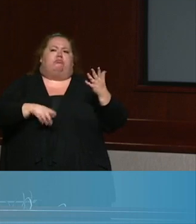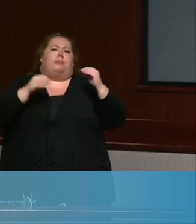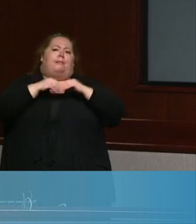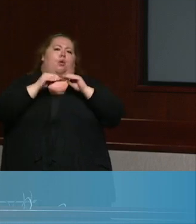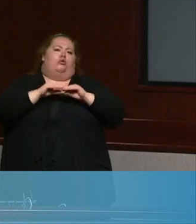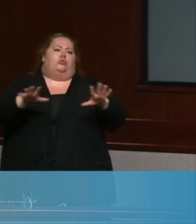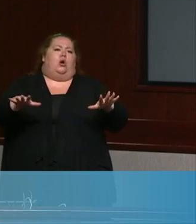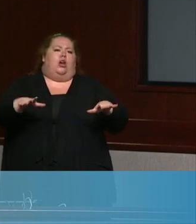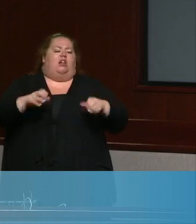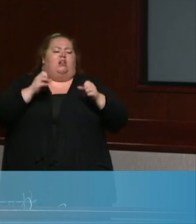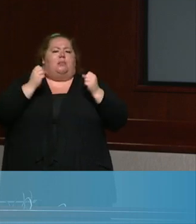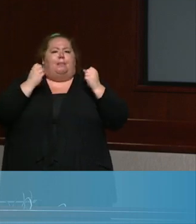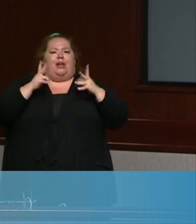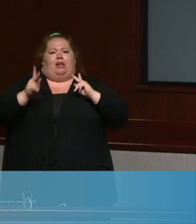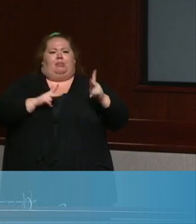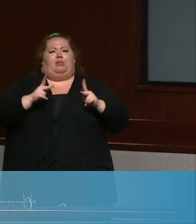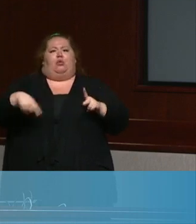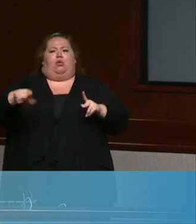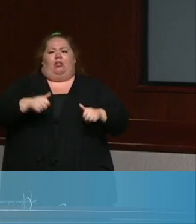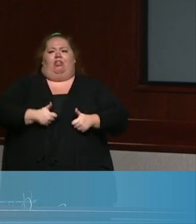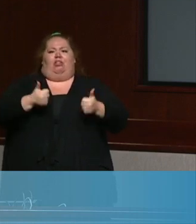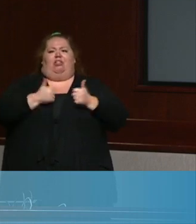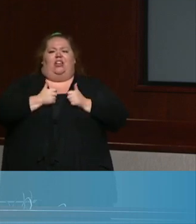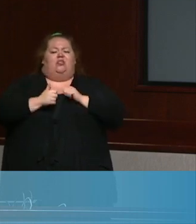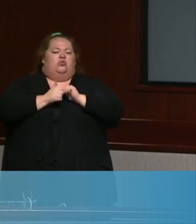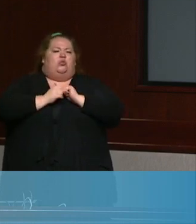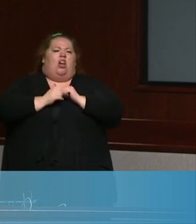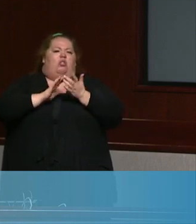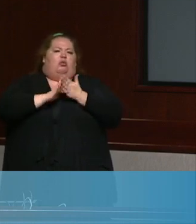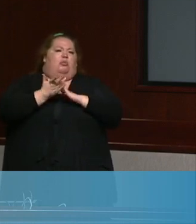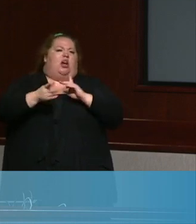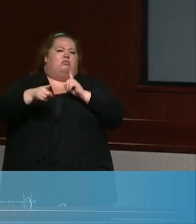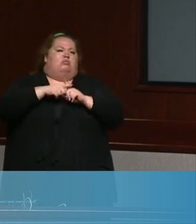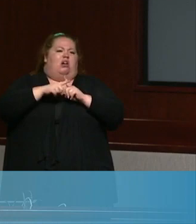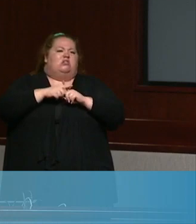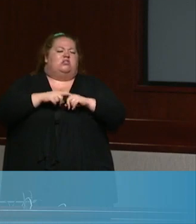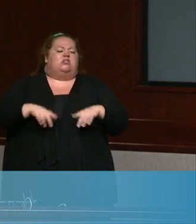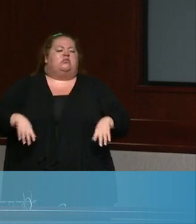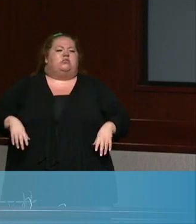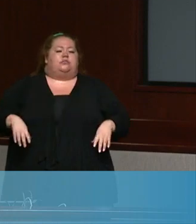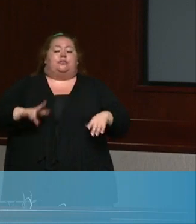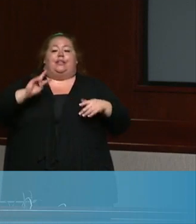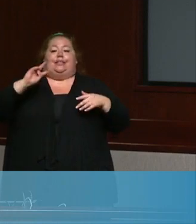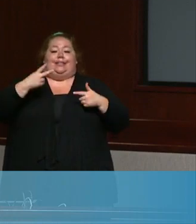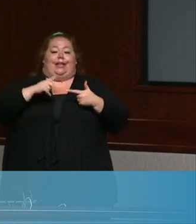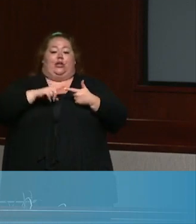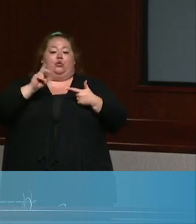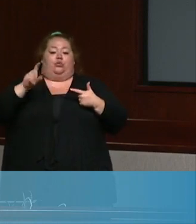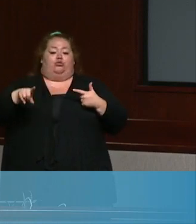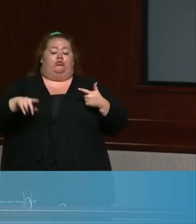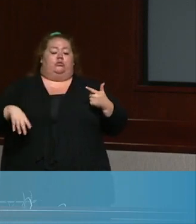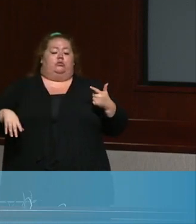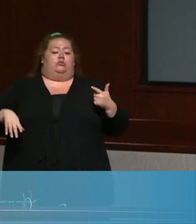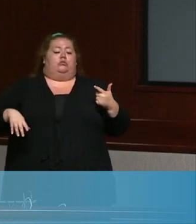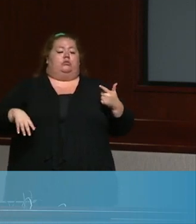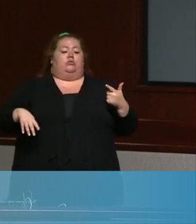live together who become positive around the same point in time. The second question